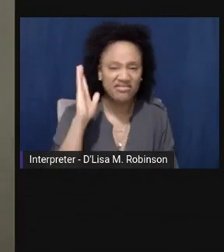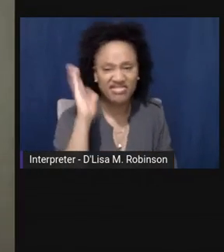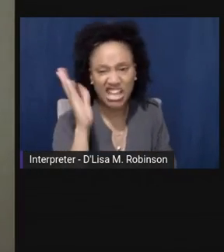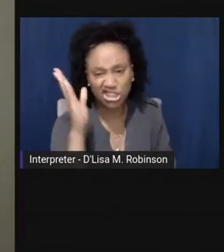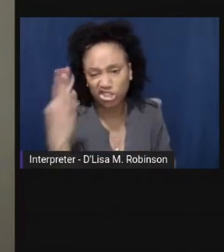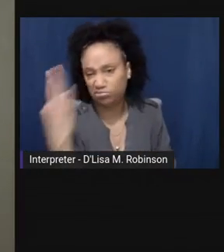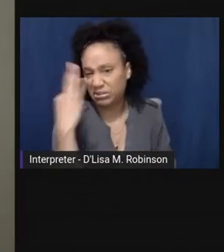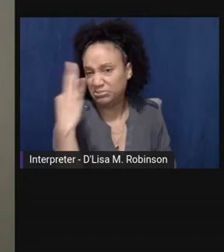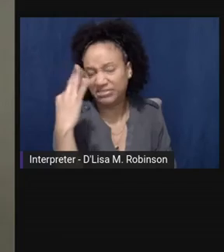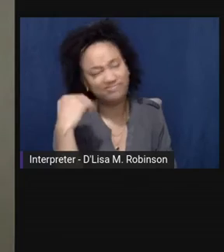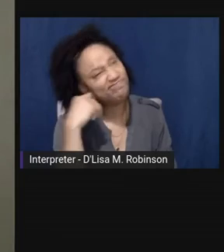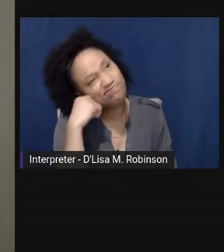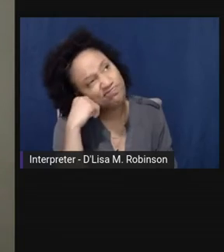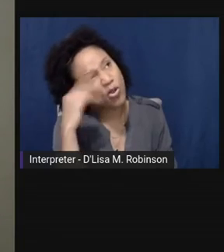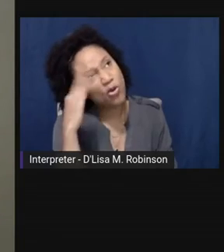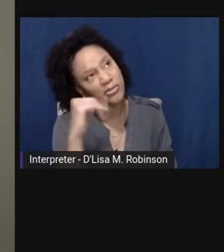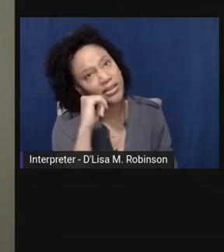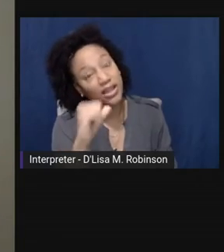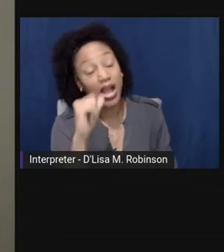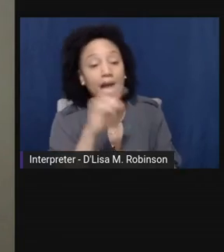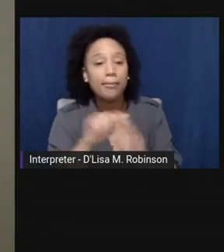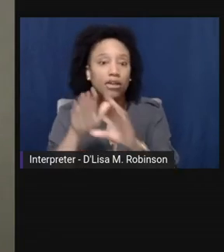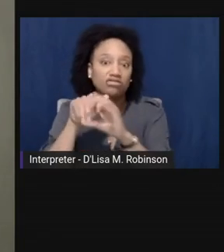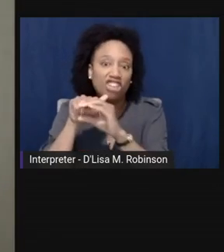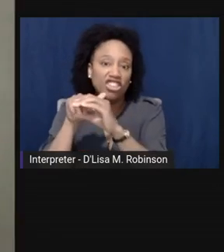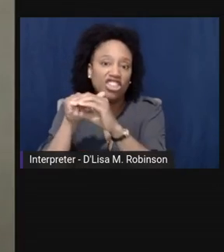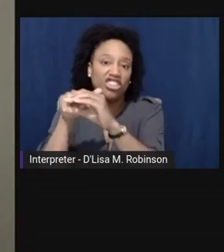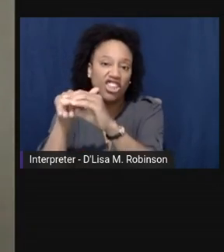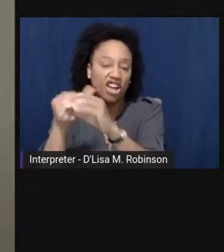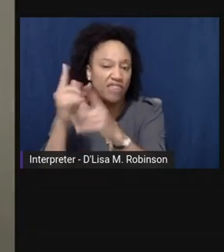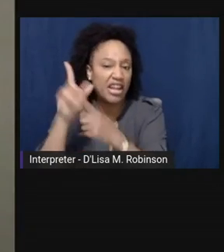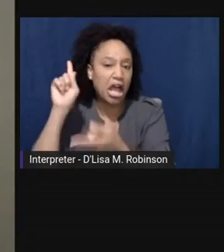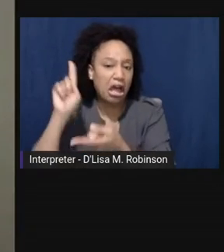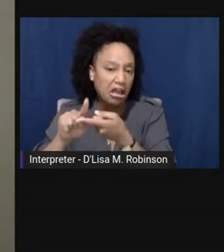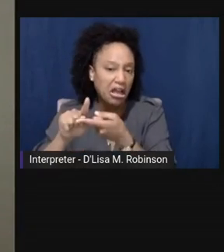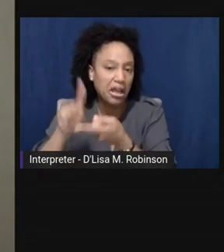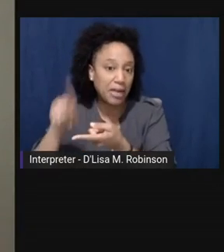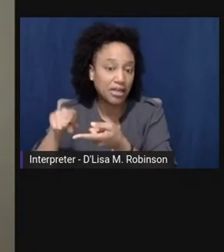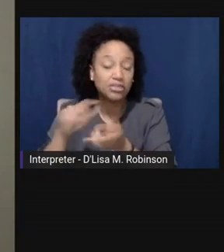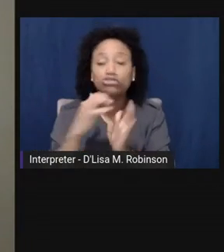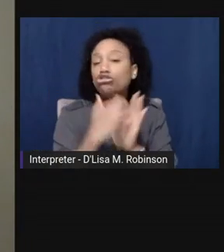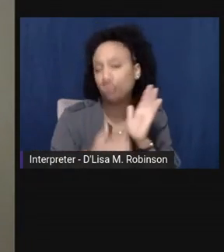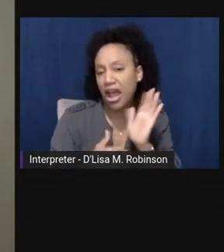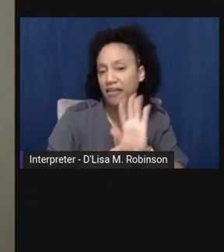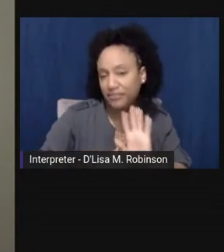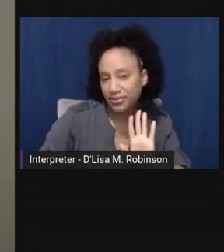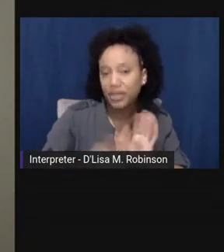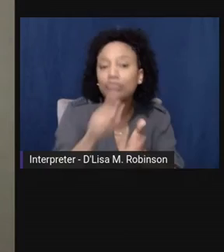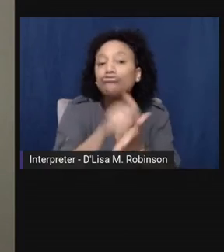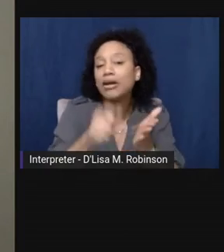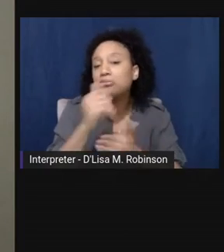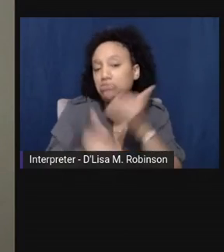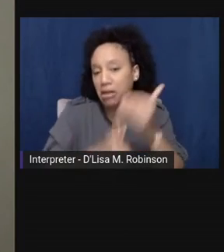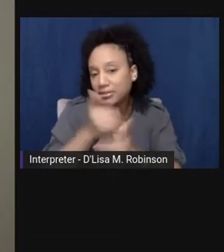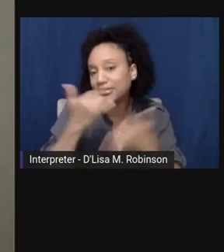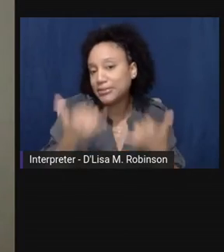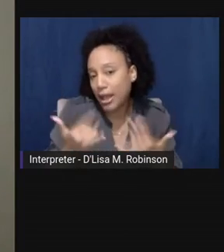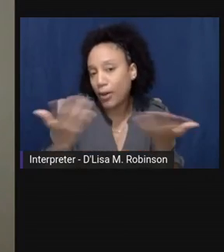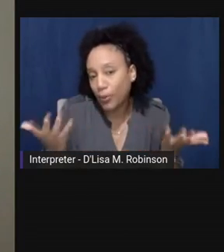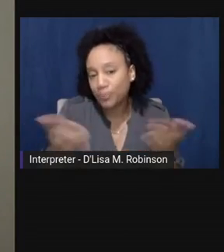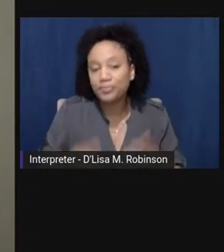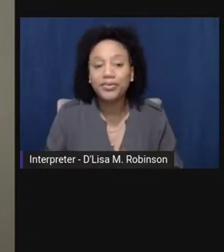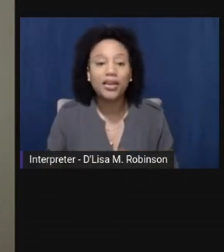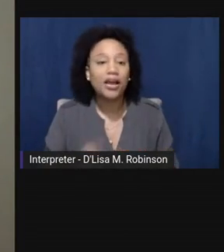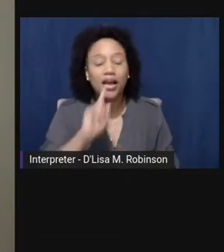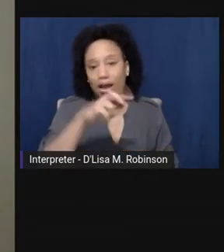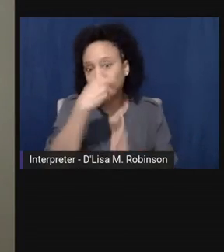exactly a lecture, but there's too much talking in the current drafts. Yeah, drafts. I'm in the writing process mode. I'm